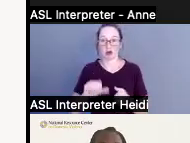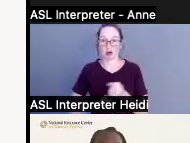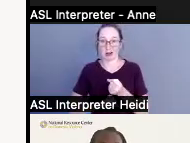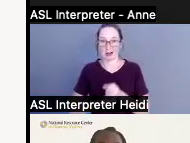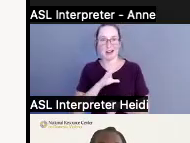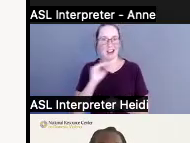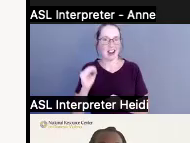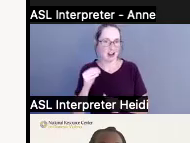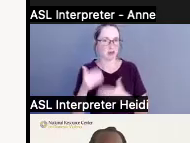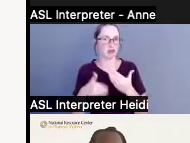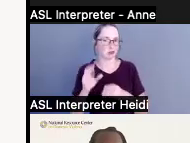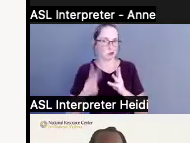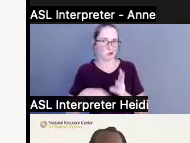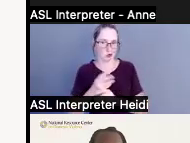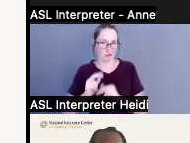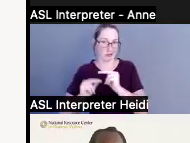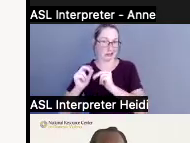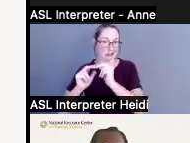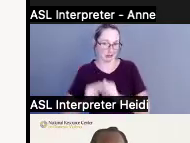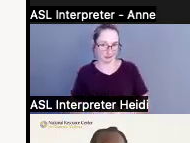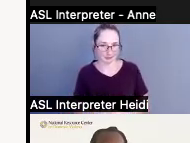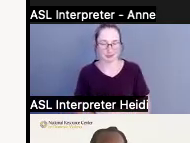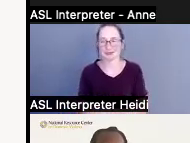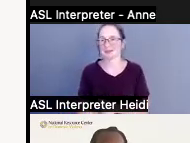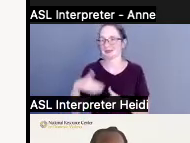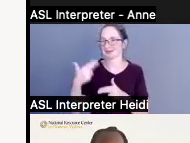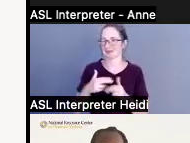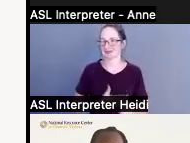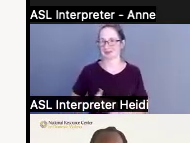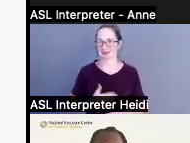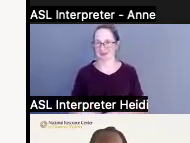and progressive world building. Next slide, please.